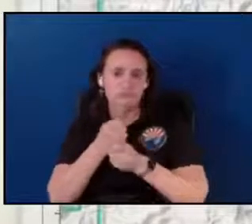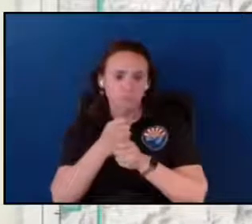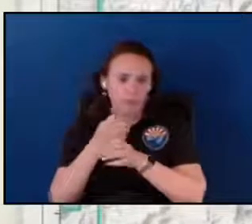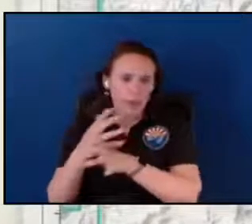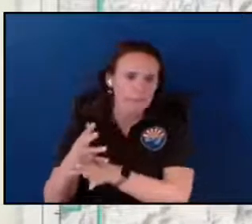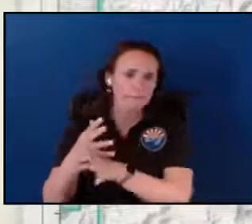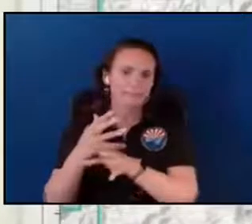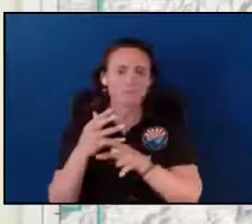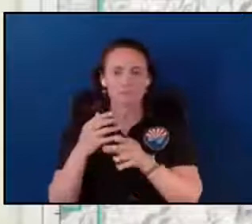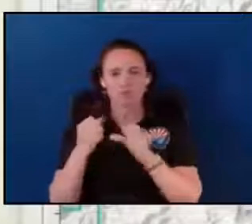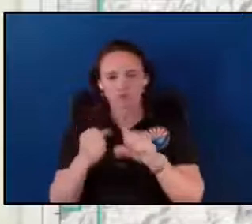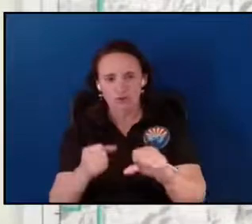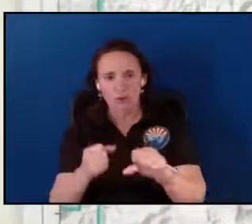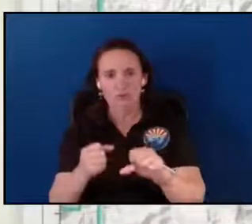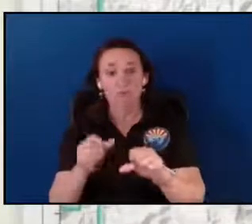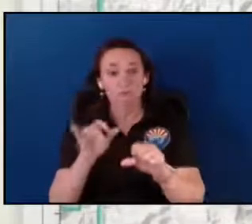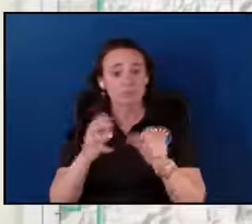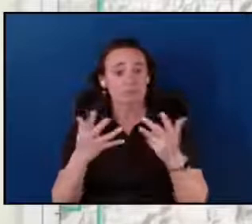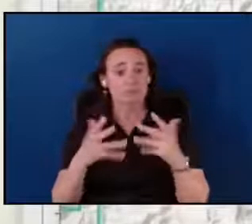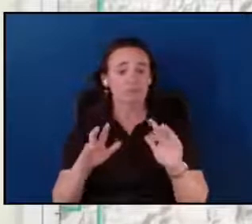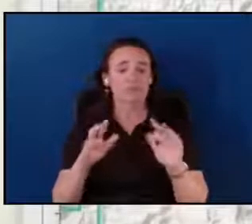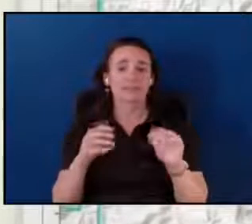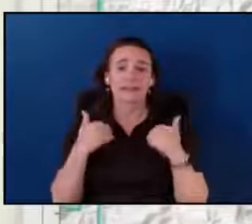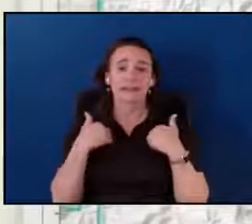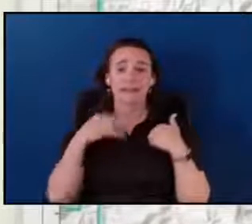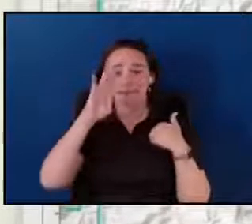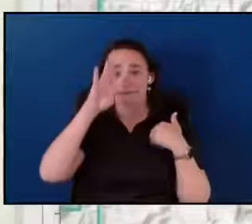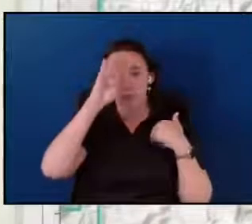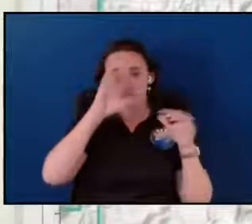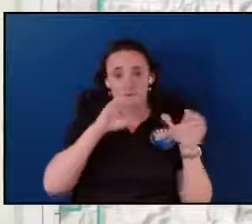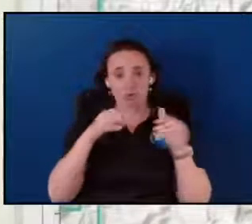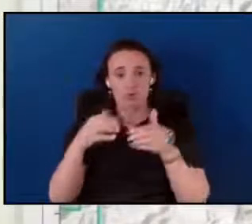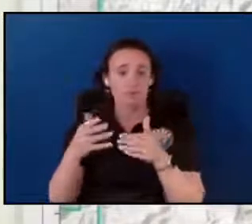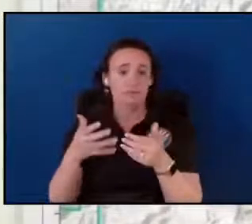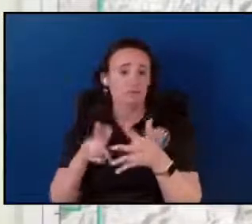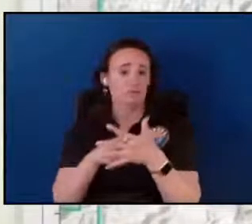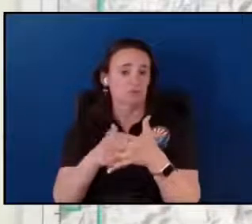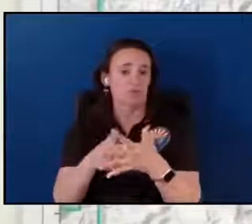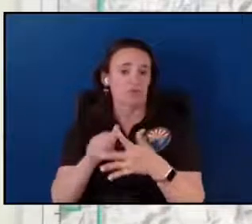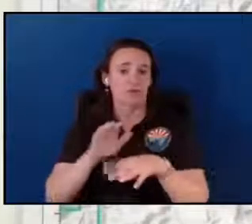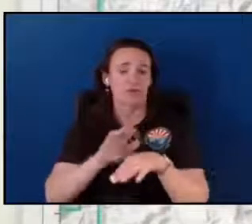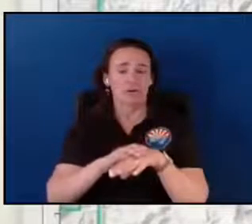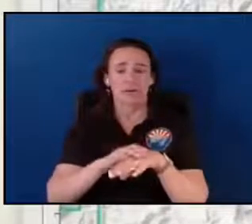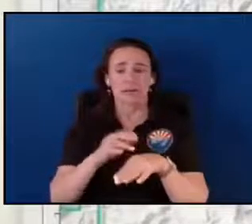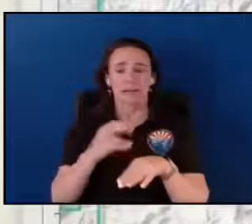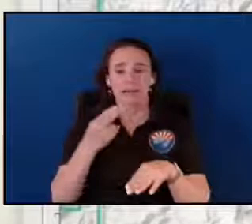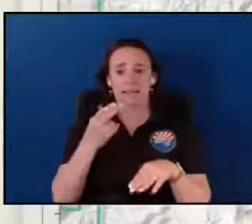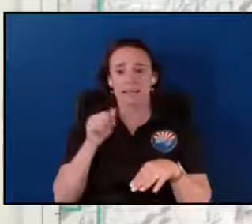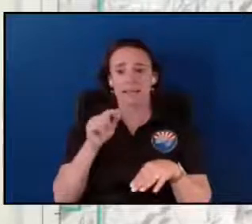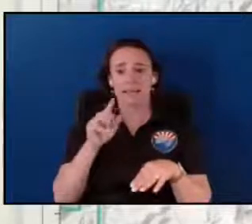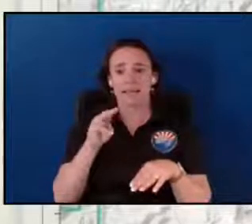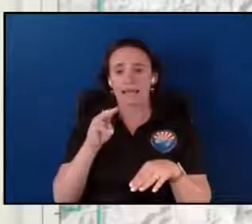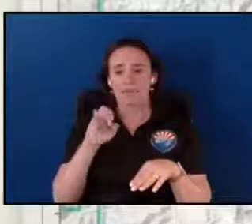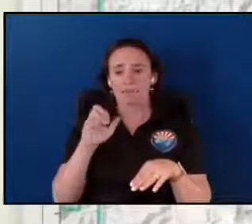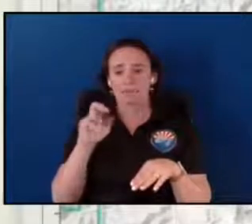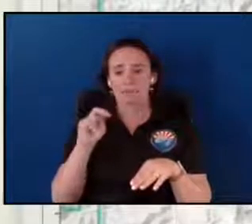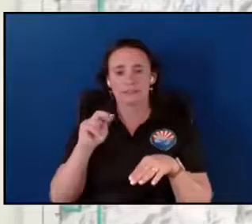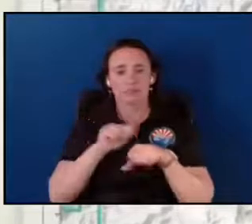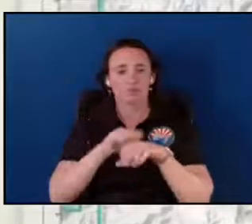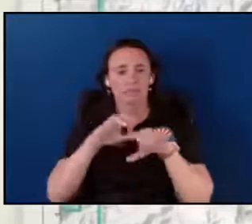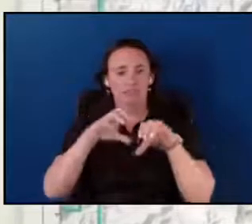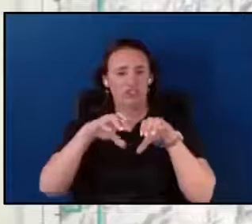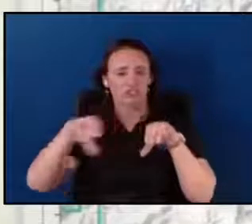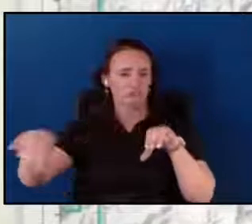line's in. And we have crews that have started up Hamilton Ridge. Now, what we're planning on doing on Hamilton Ridge is this is